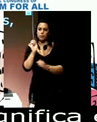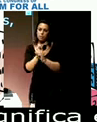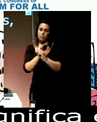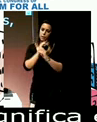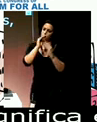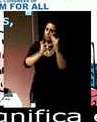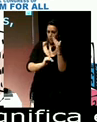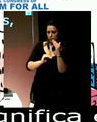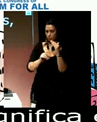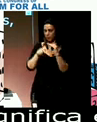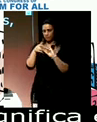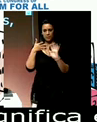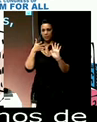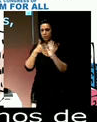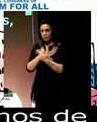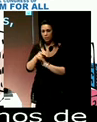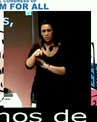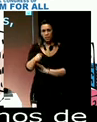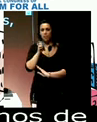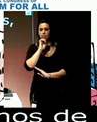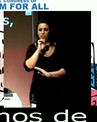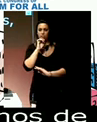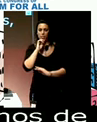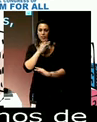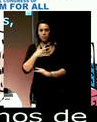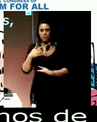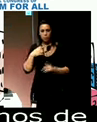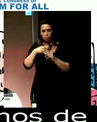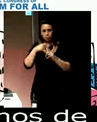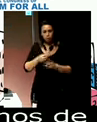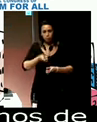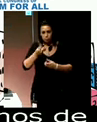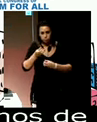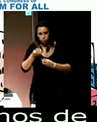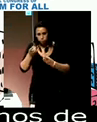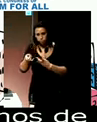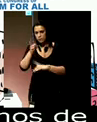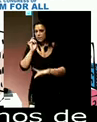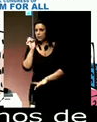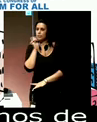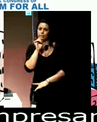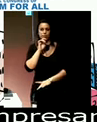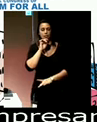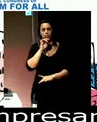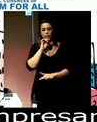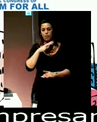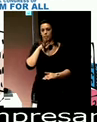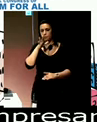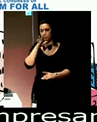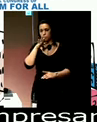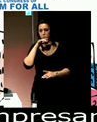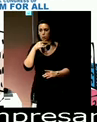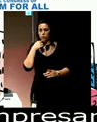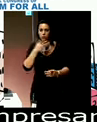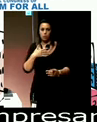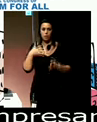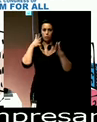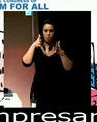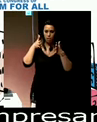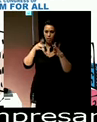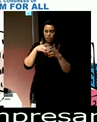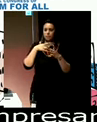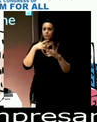self-employed. So it's very difficult to make possible to bring some messages for